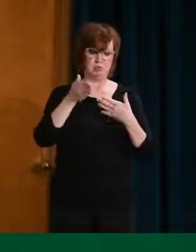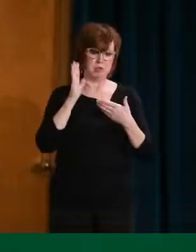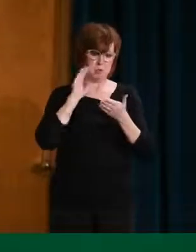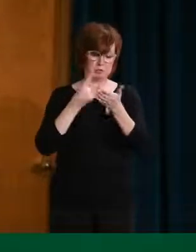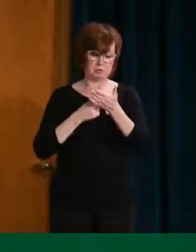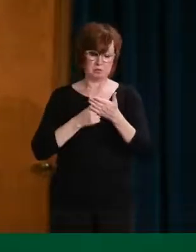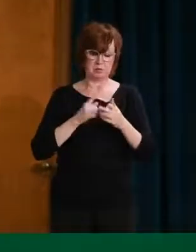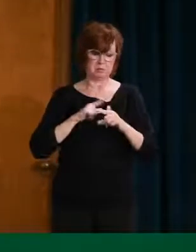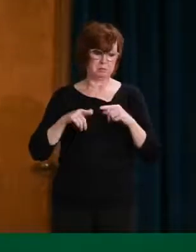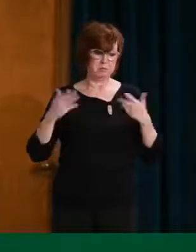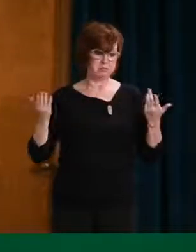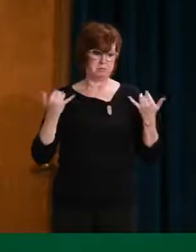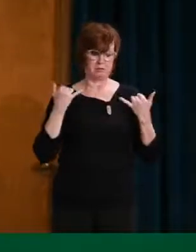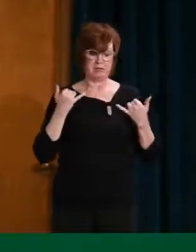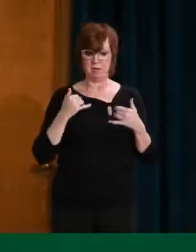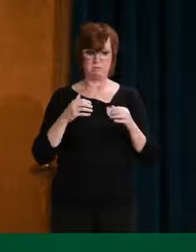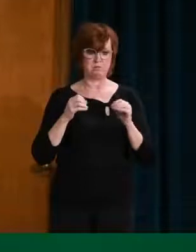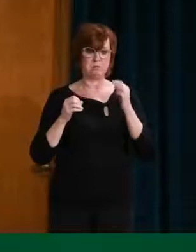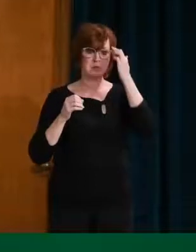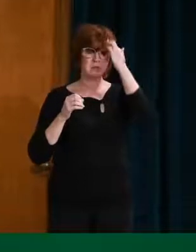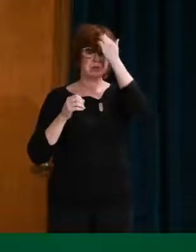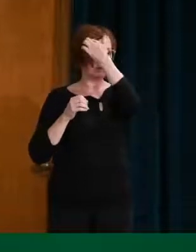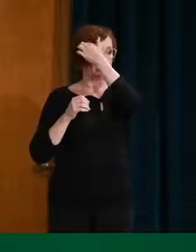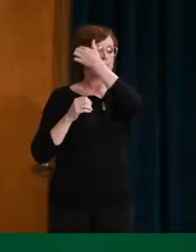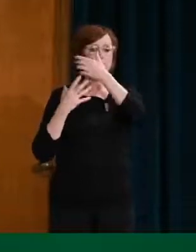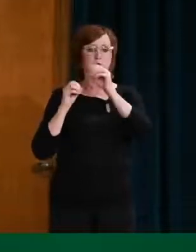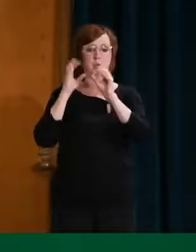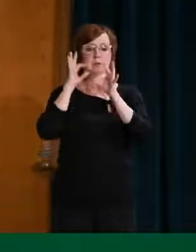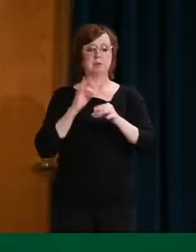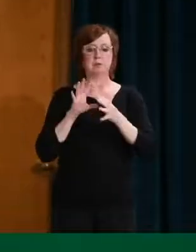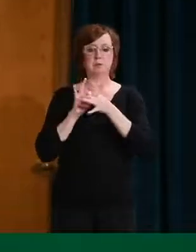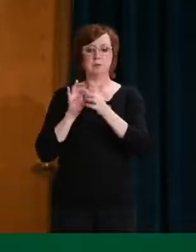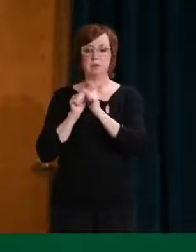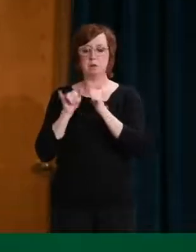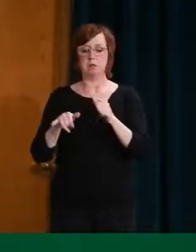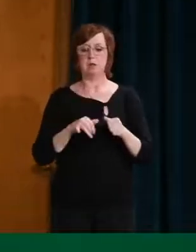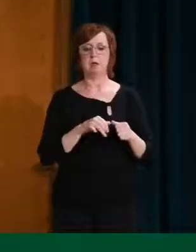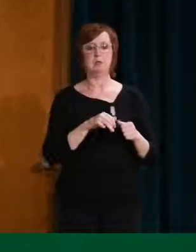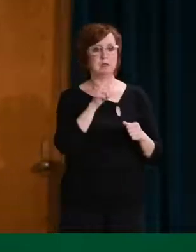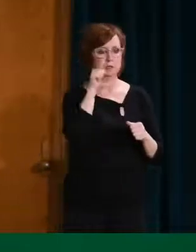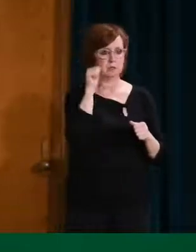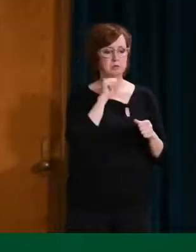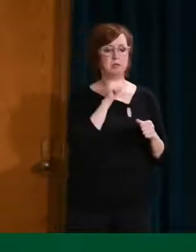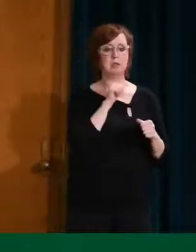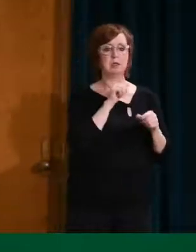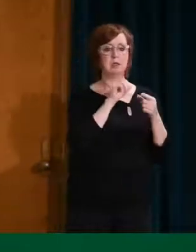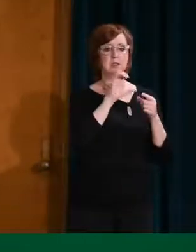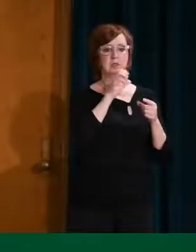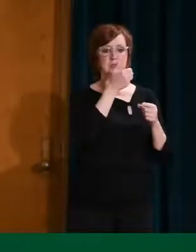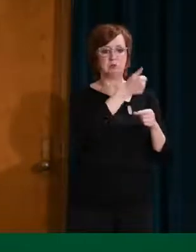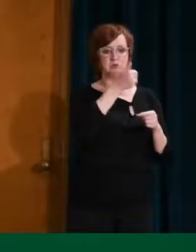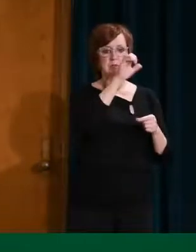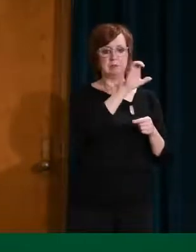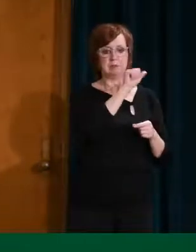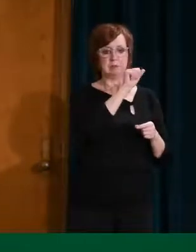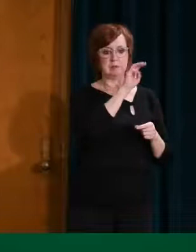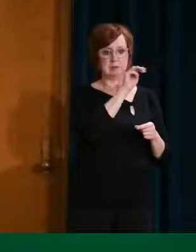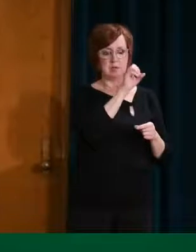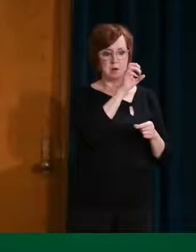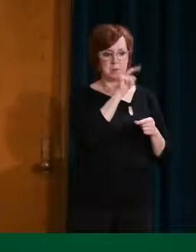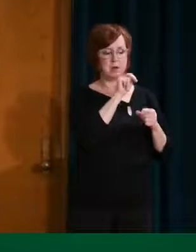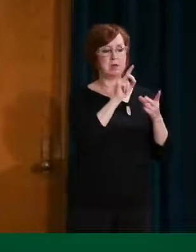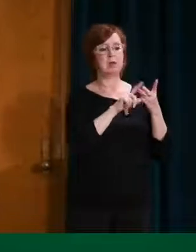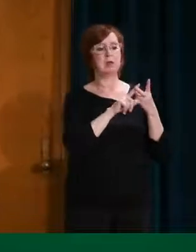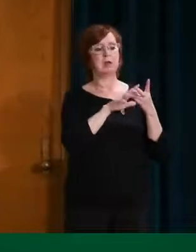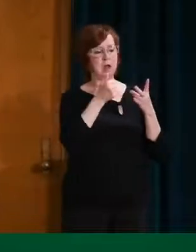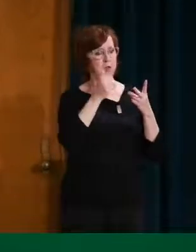and appreciate the conversations that I've had with Chief Cameron as well as other chiefs from across the province, and those conversations will